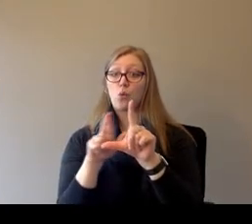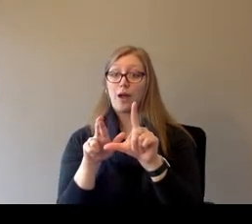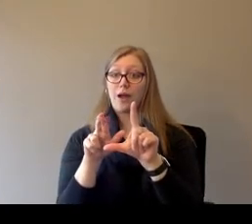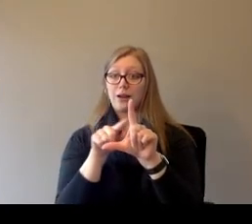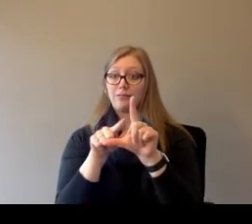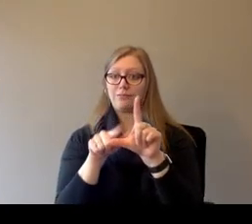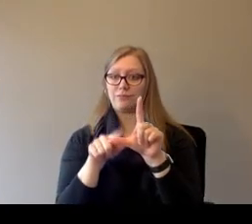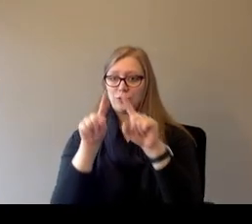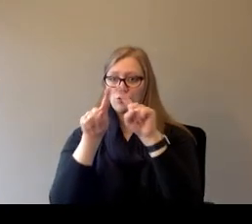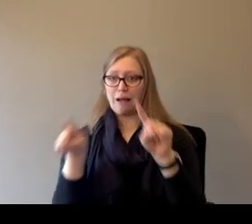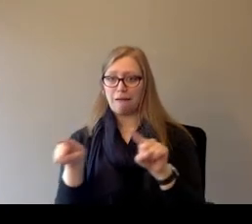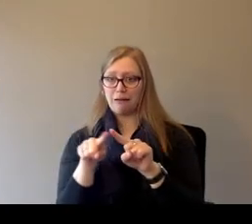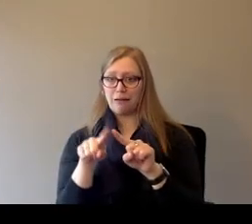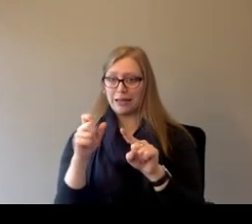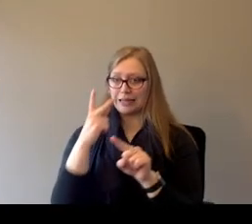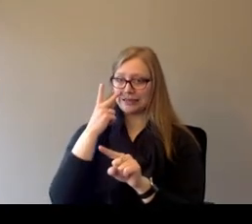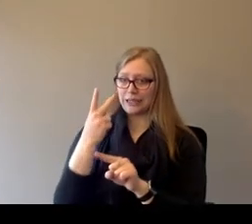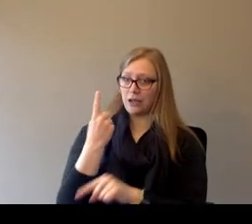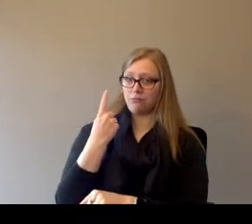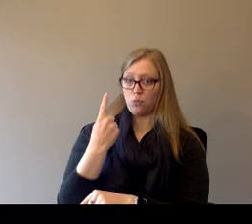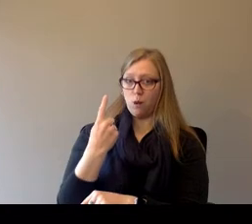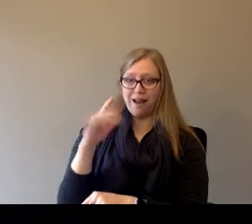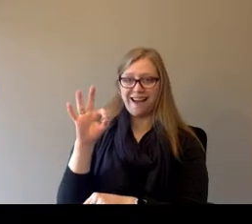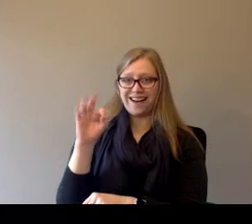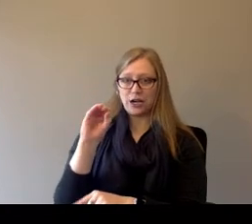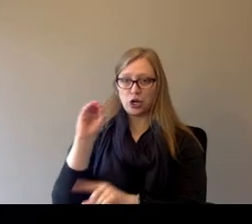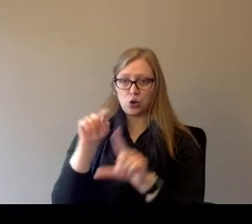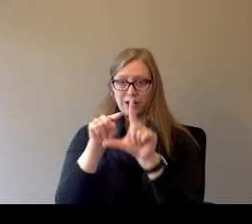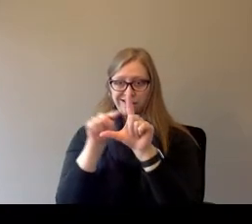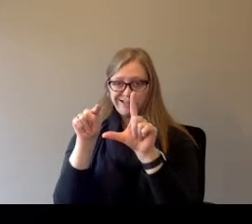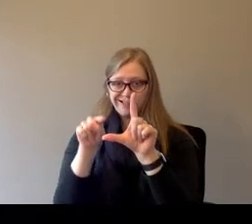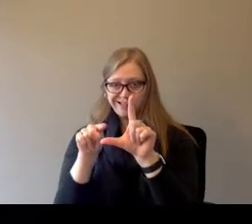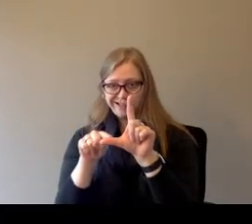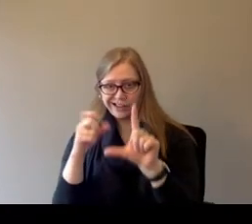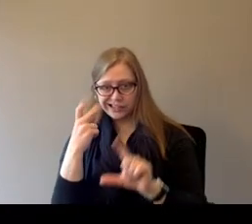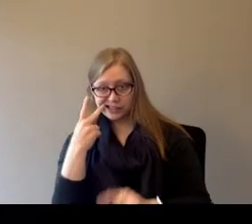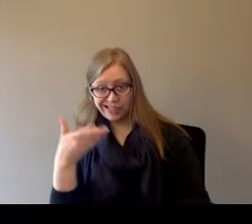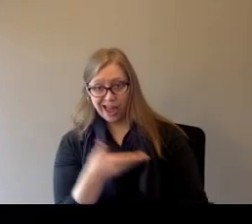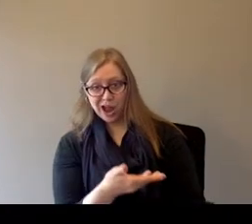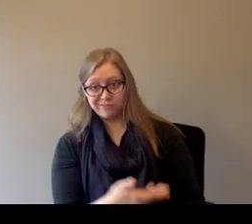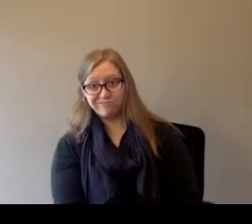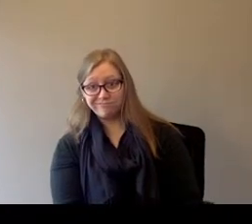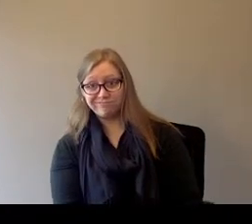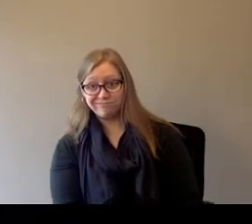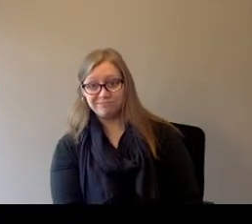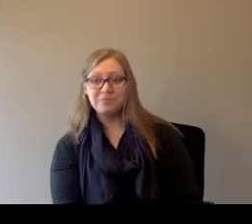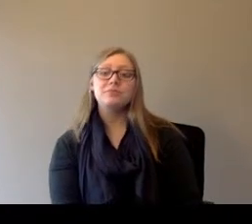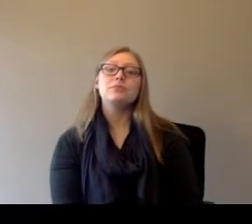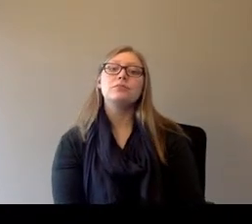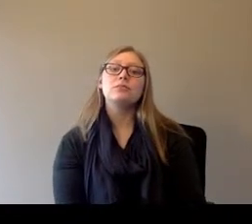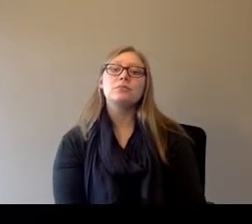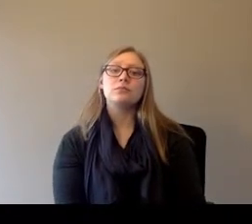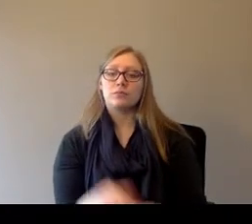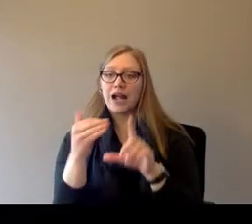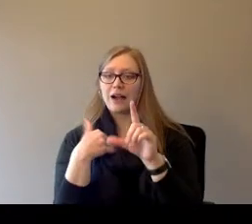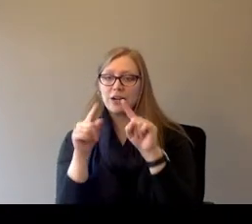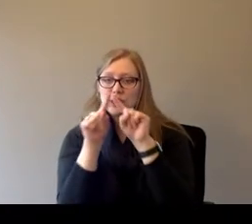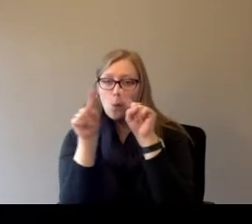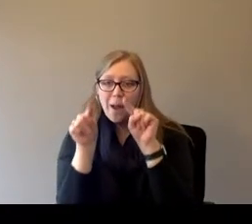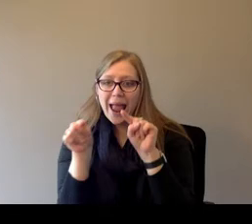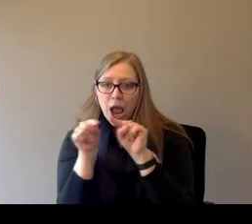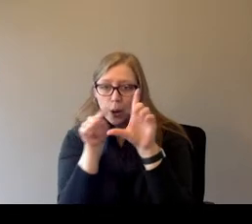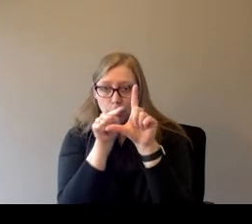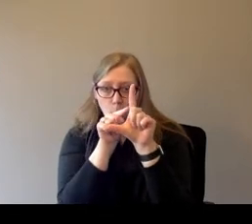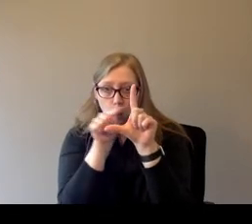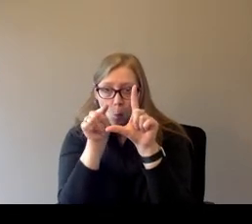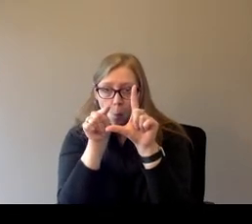is. We designate it with that little square in the corner. The last type of triangle is